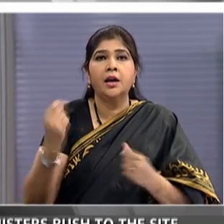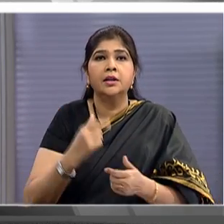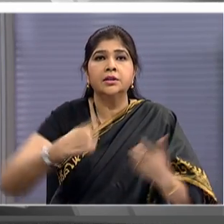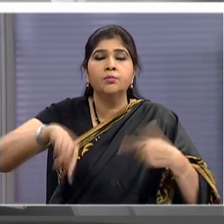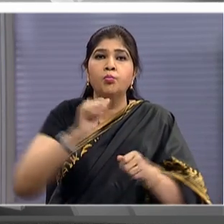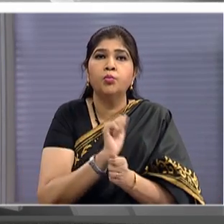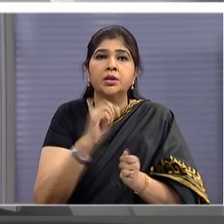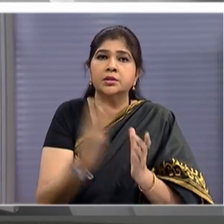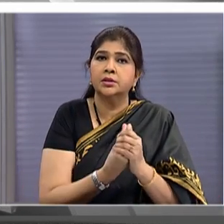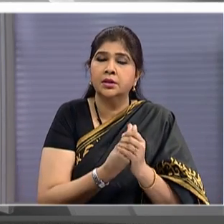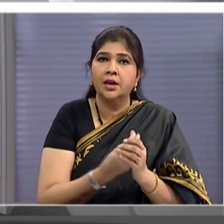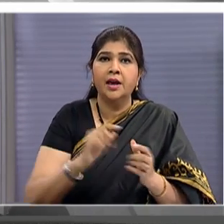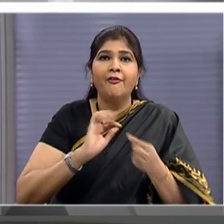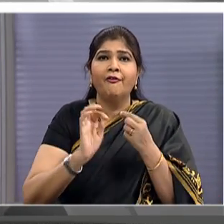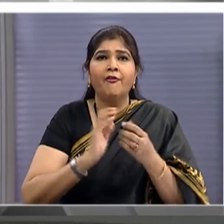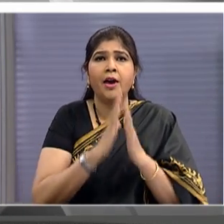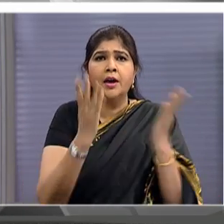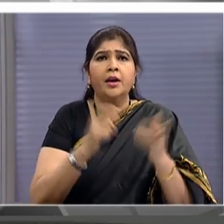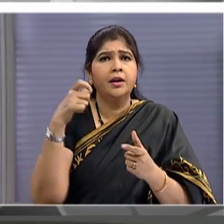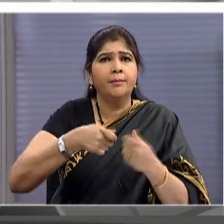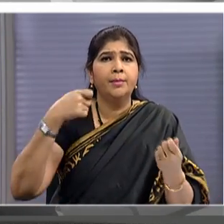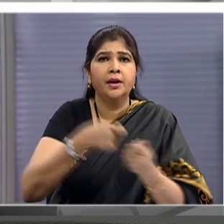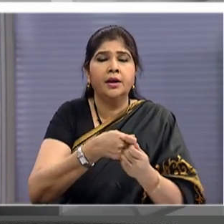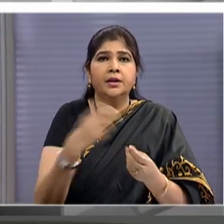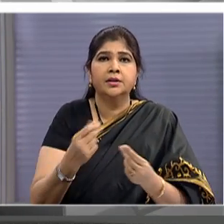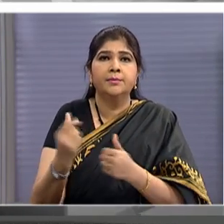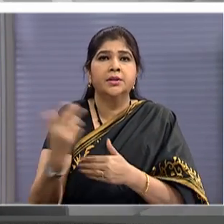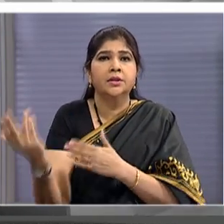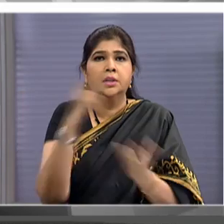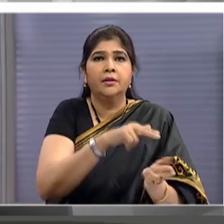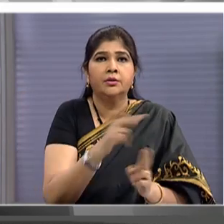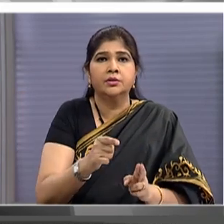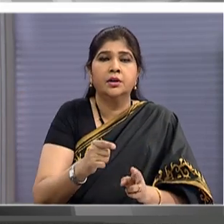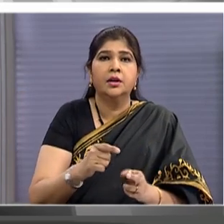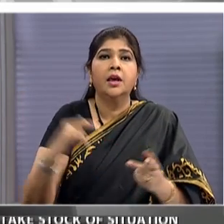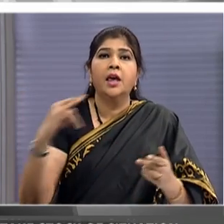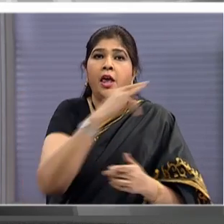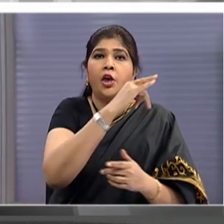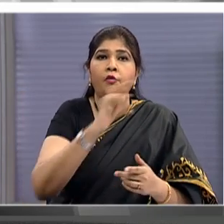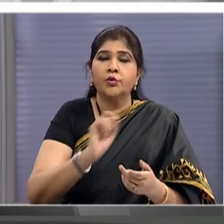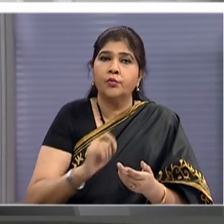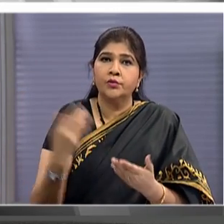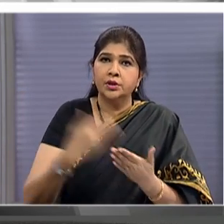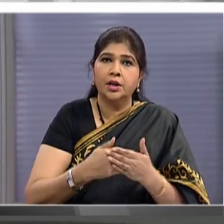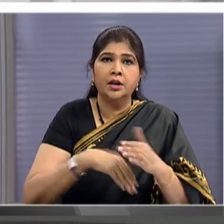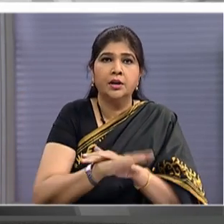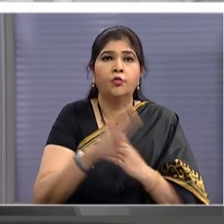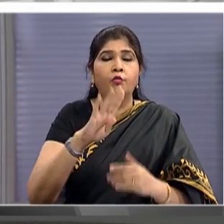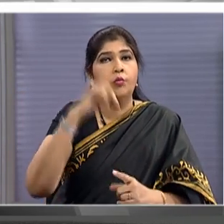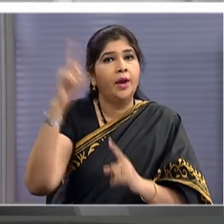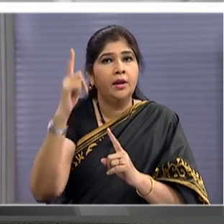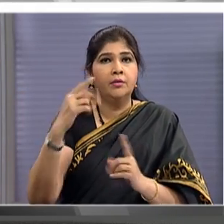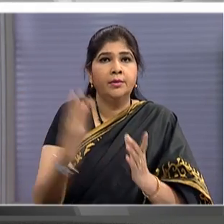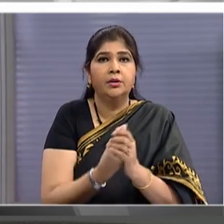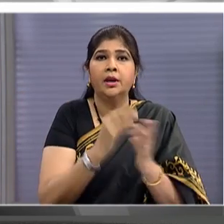fire brigade are on the spot for rescue and relief work. Rescue operations by Air Force officials are underway. 4 helicopters,